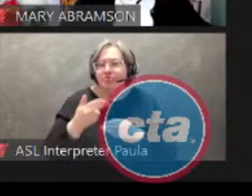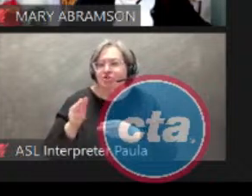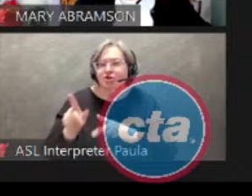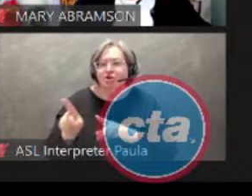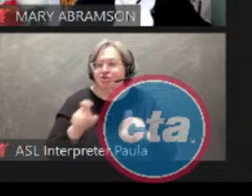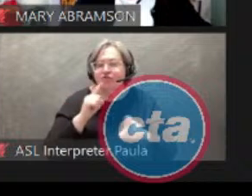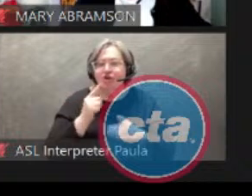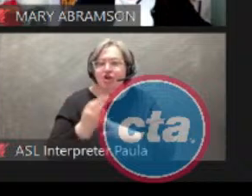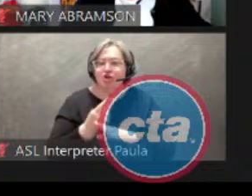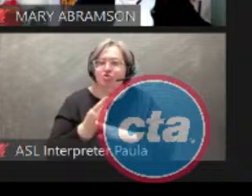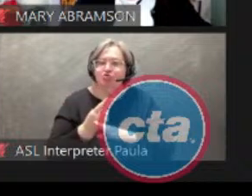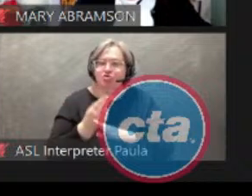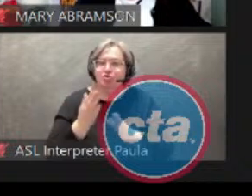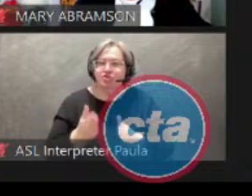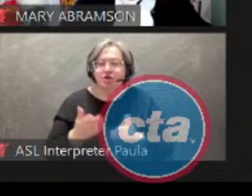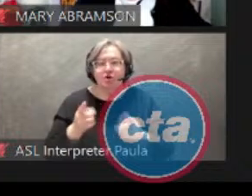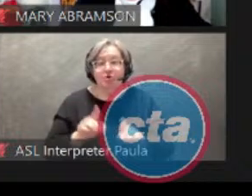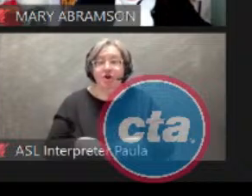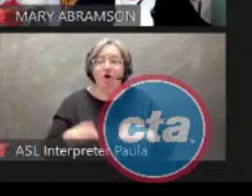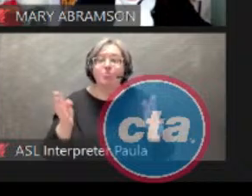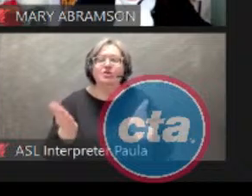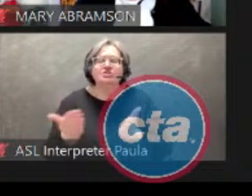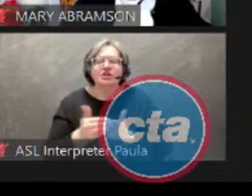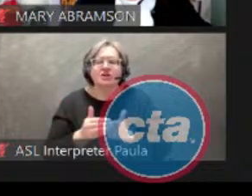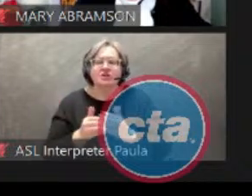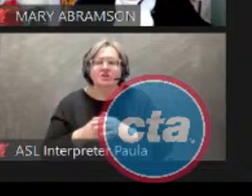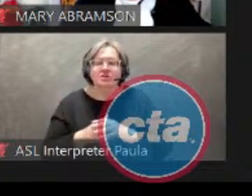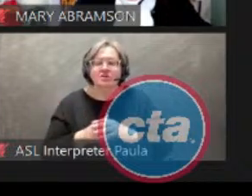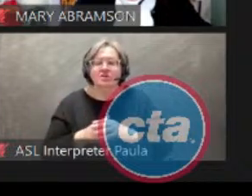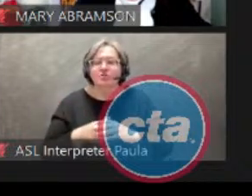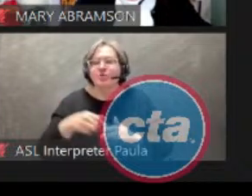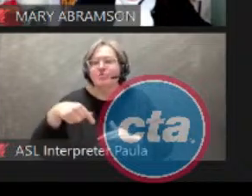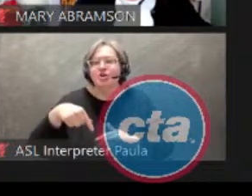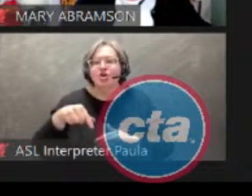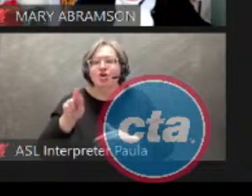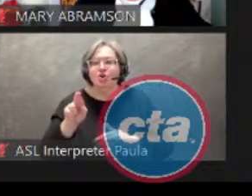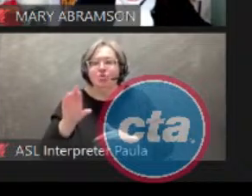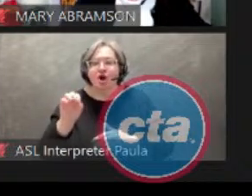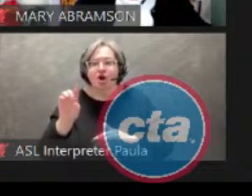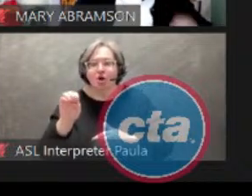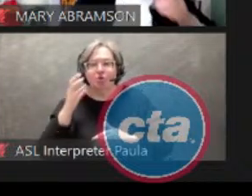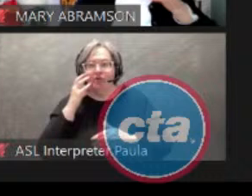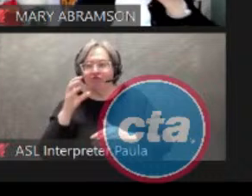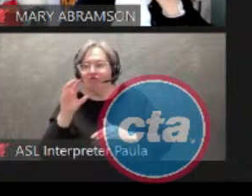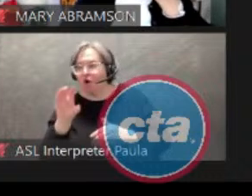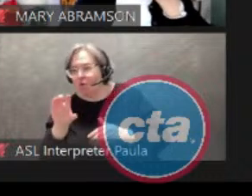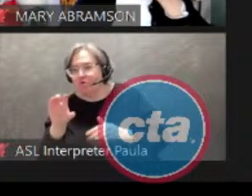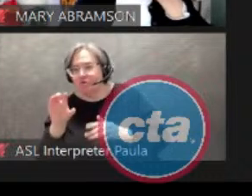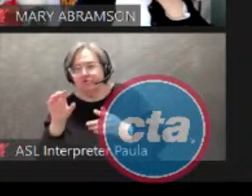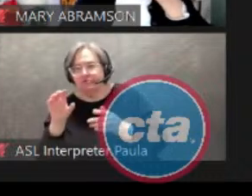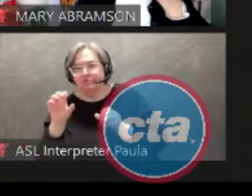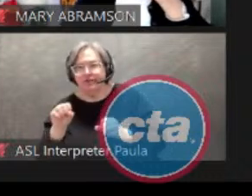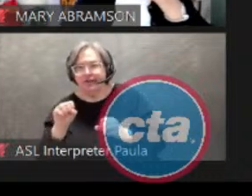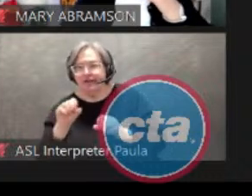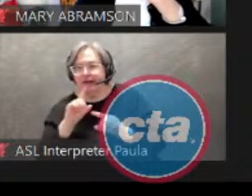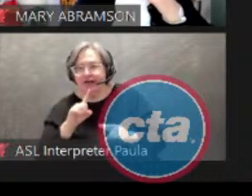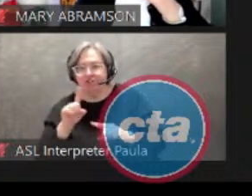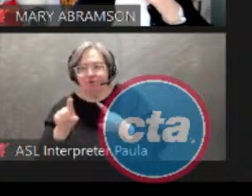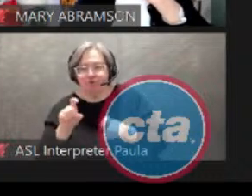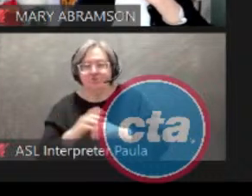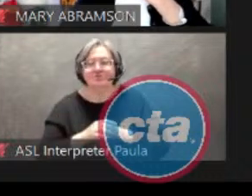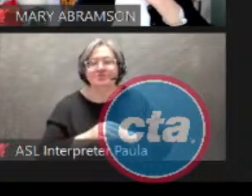new users when it's reopening, QR code, whatever, that people scan? Like, how do you monitor that? How do you know people? A lot of